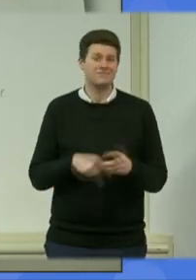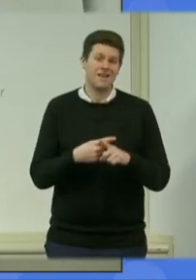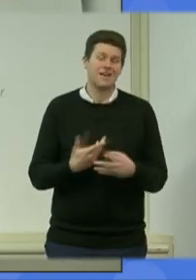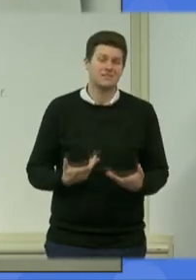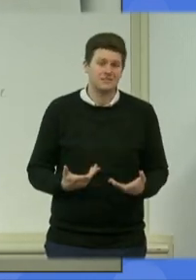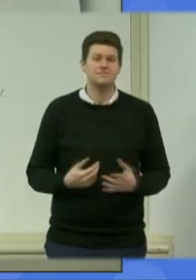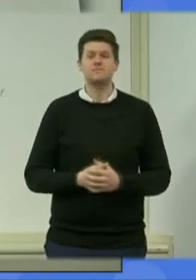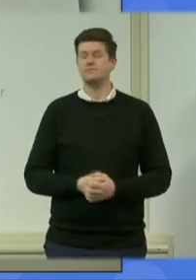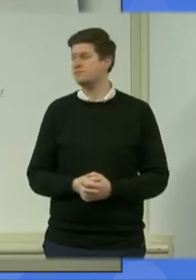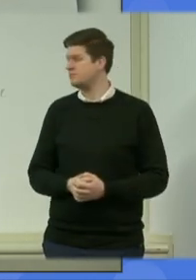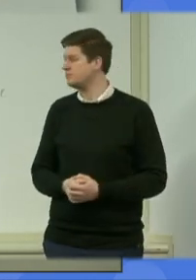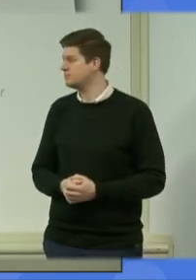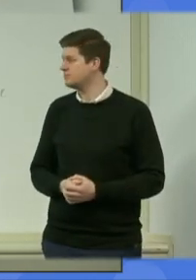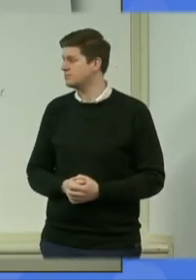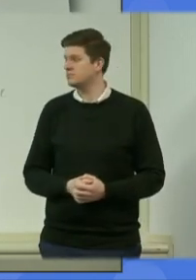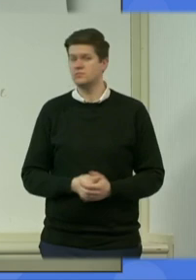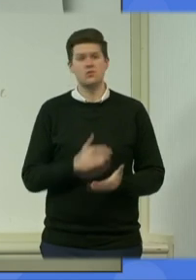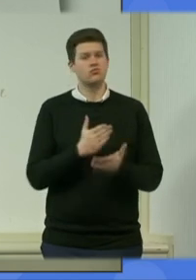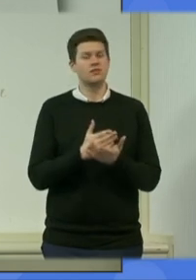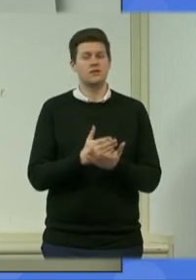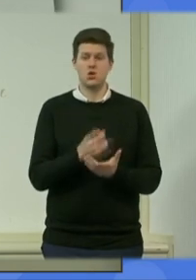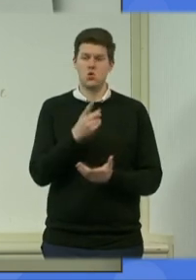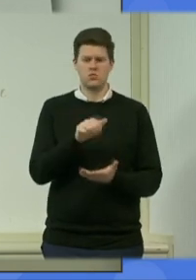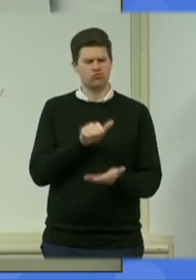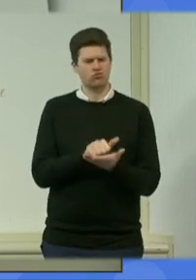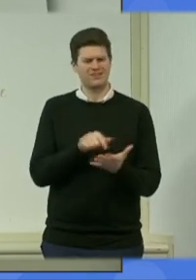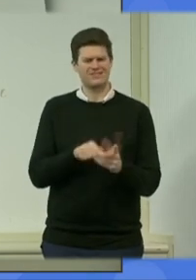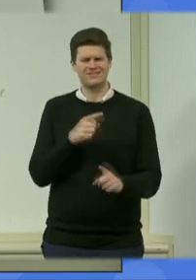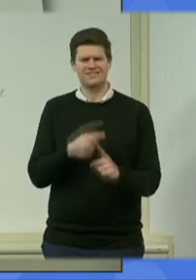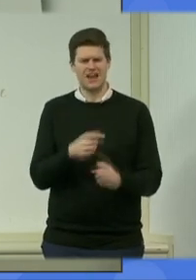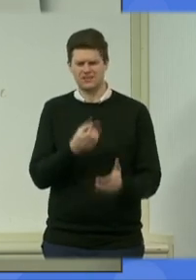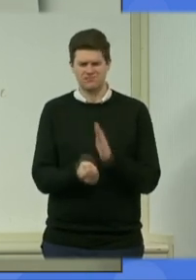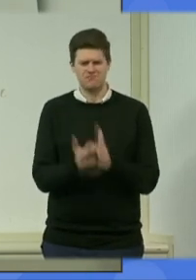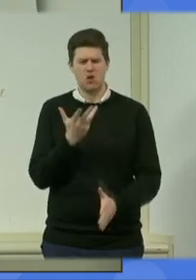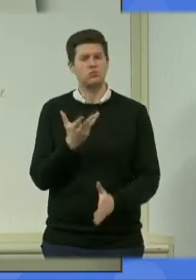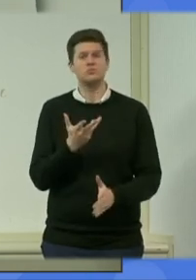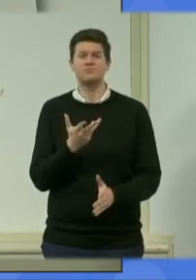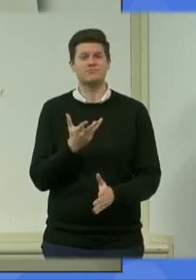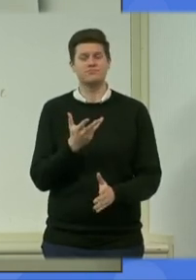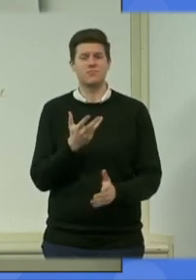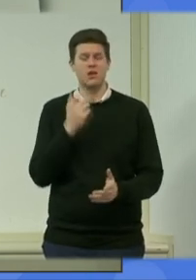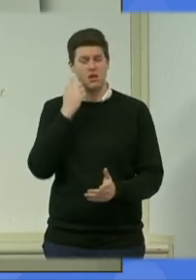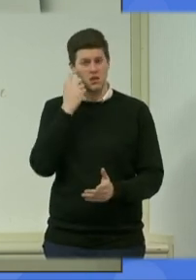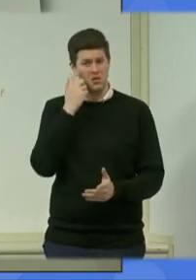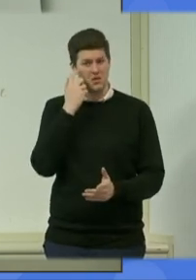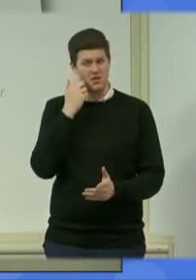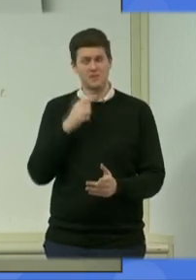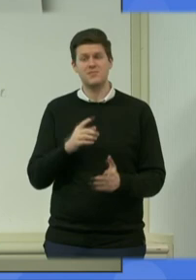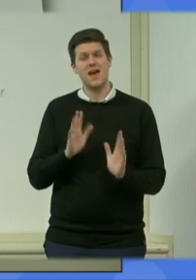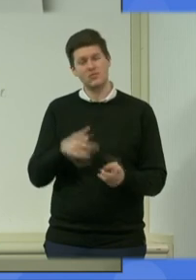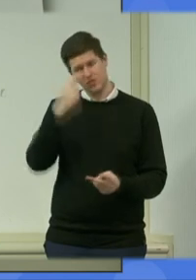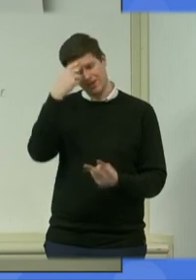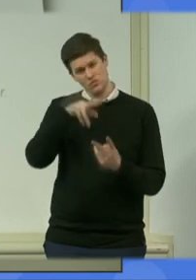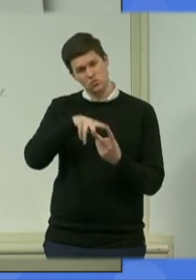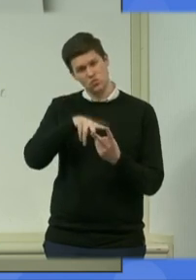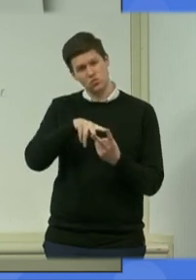session, that there's no one right amount of tax. It's not a kind of golden rule sort of given down. It's about thinking of two things. One